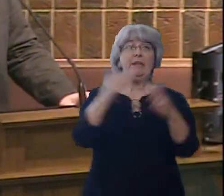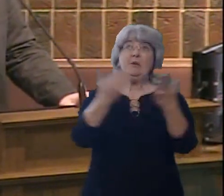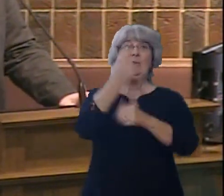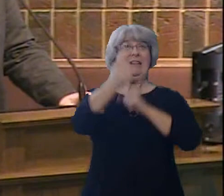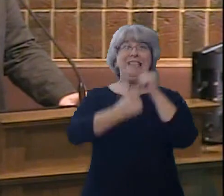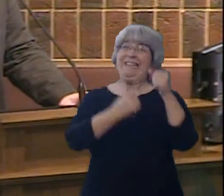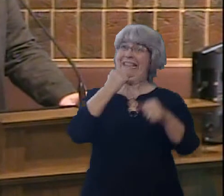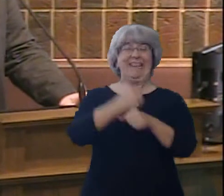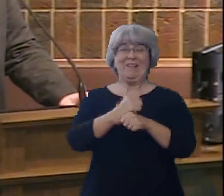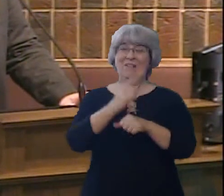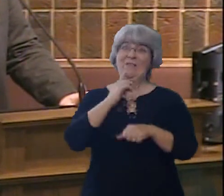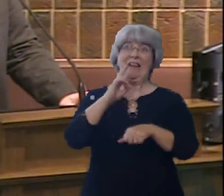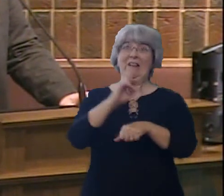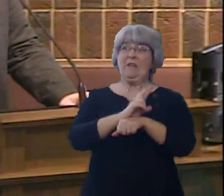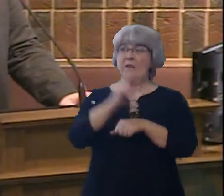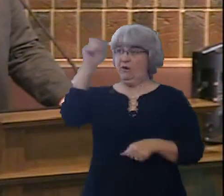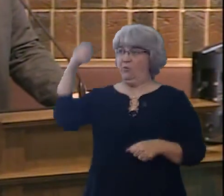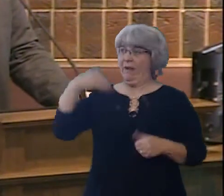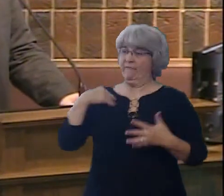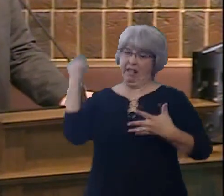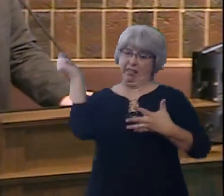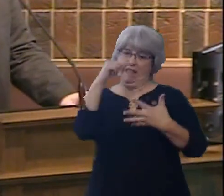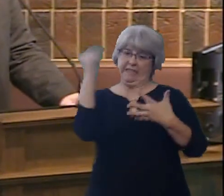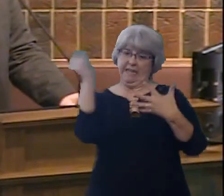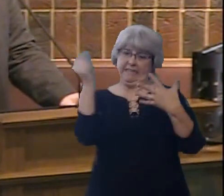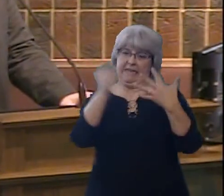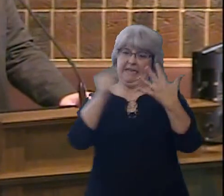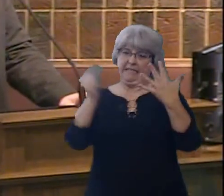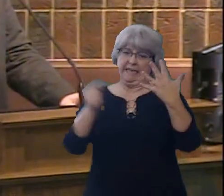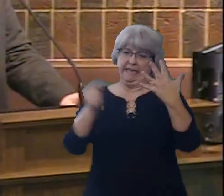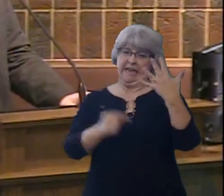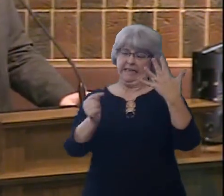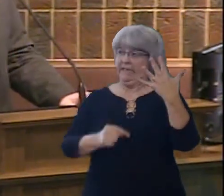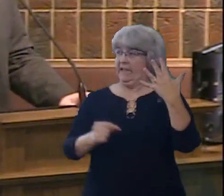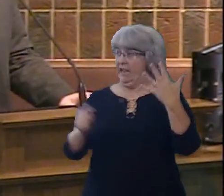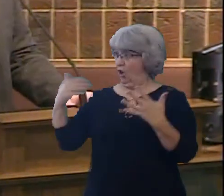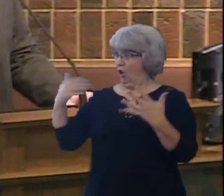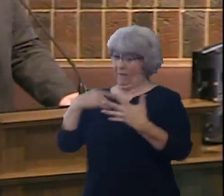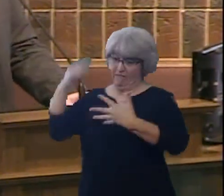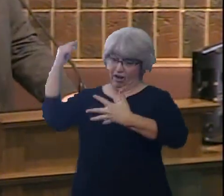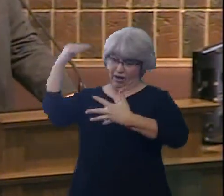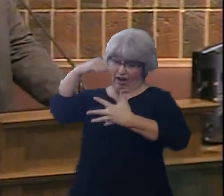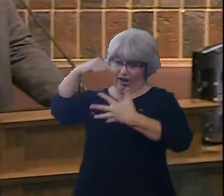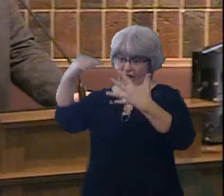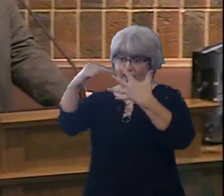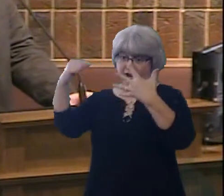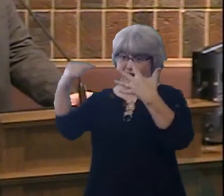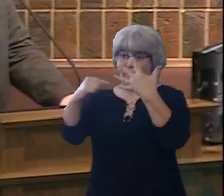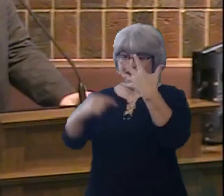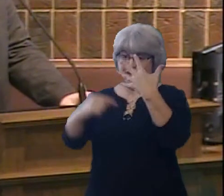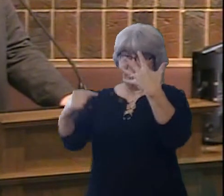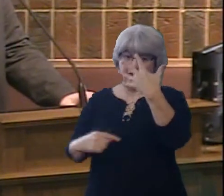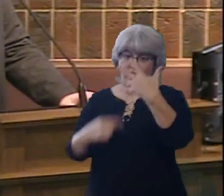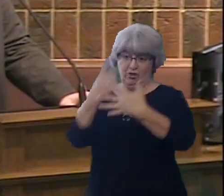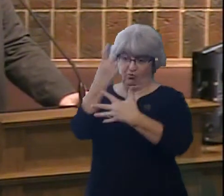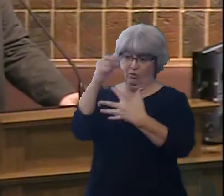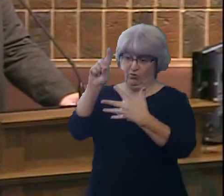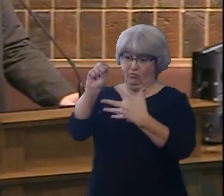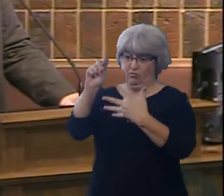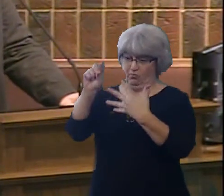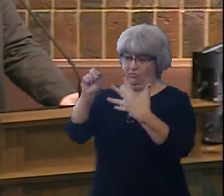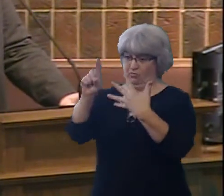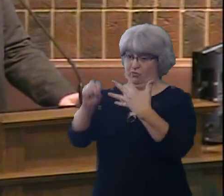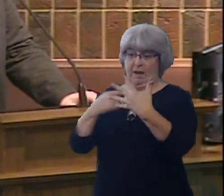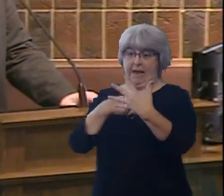because you have a list of things that you want to do. And when you have a whole list of things that you are going to do, and if you fail